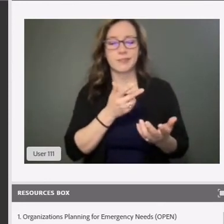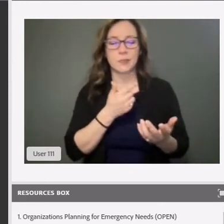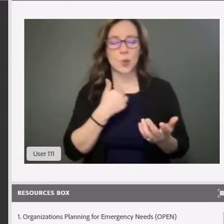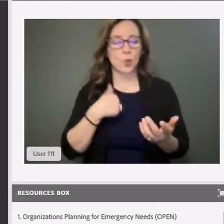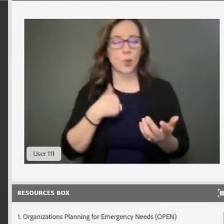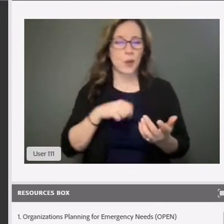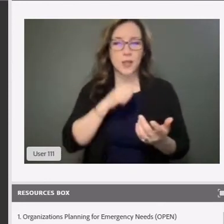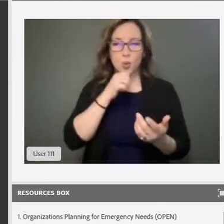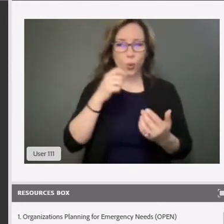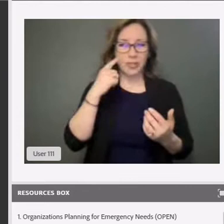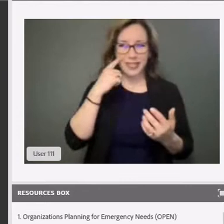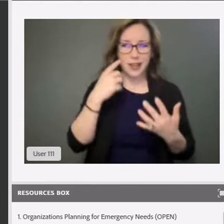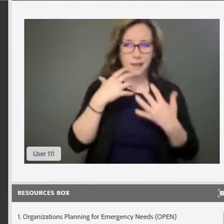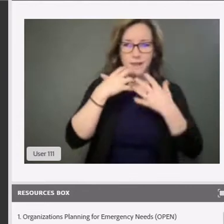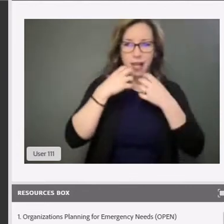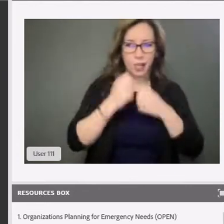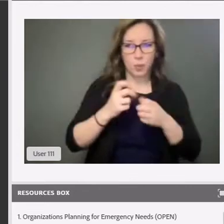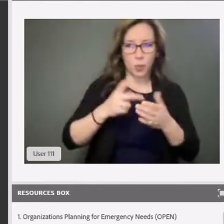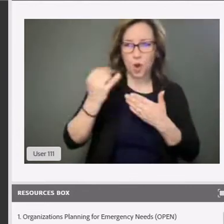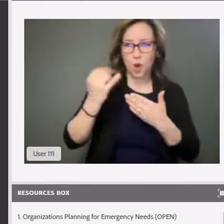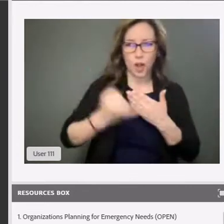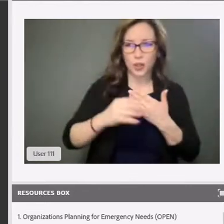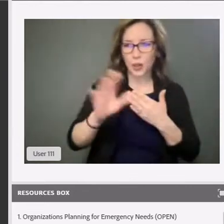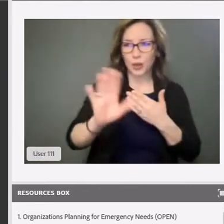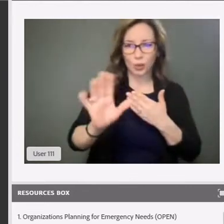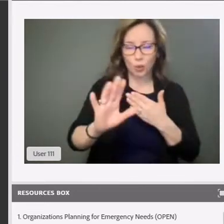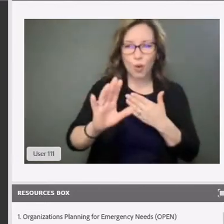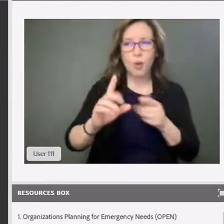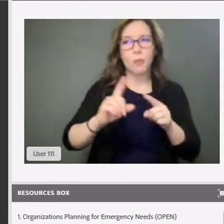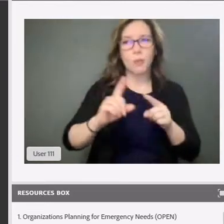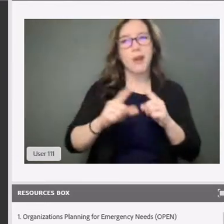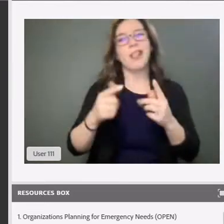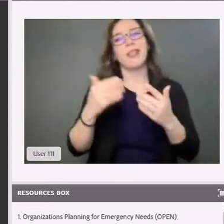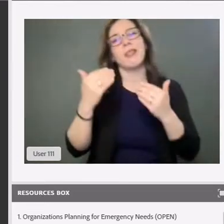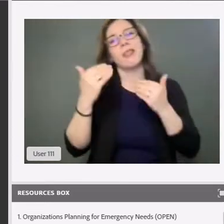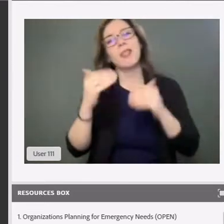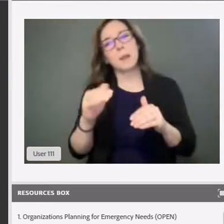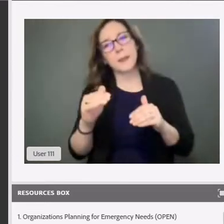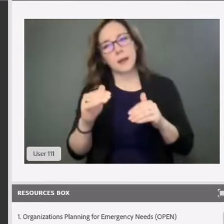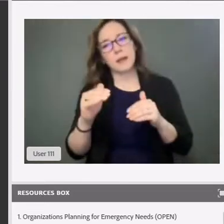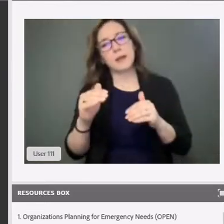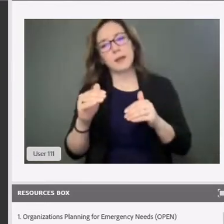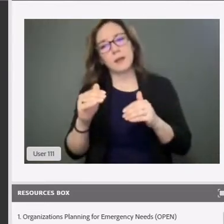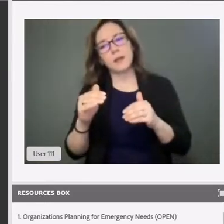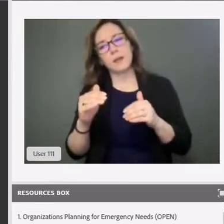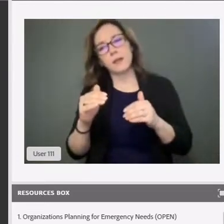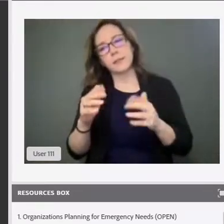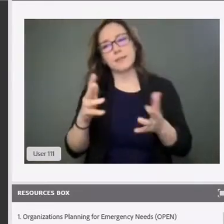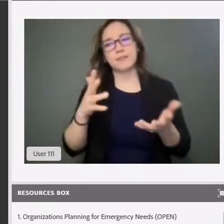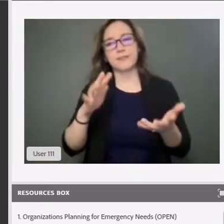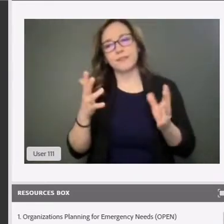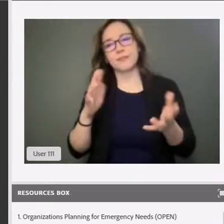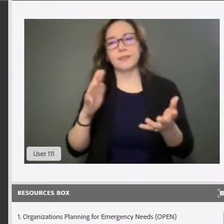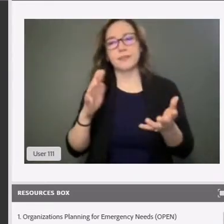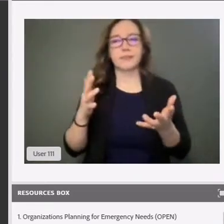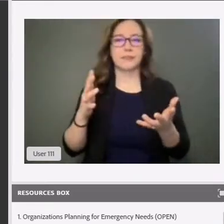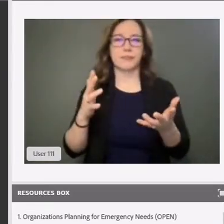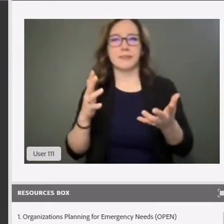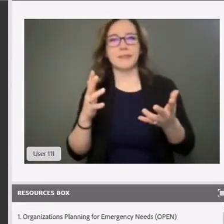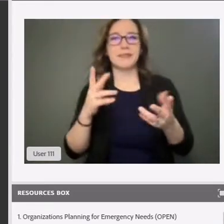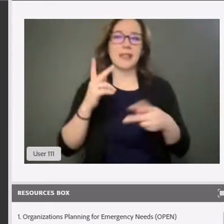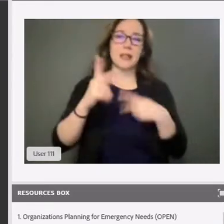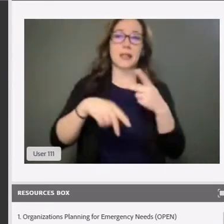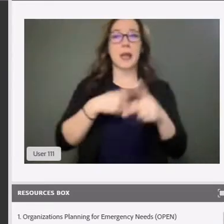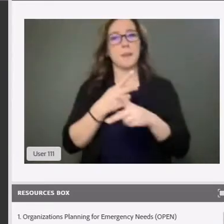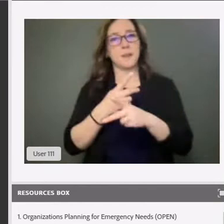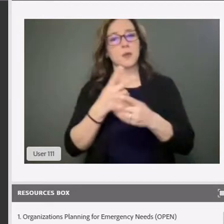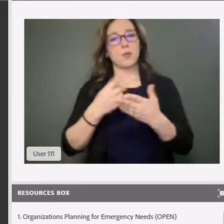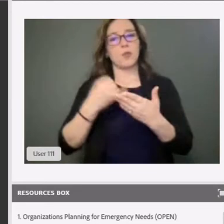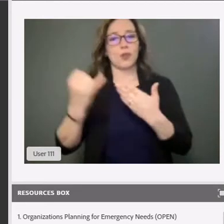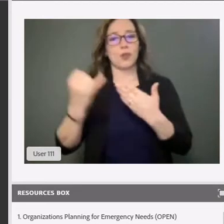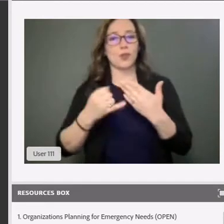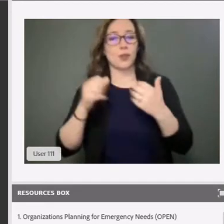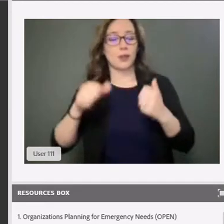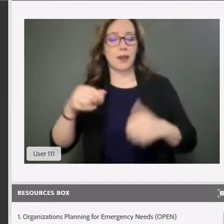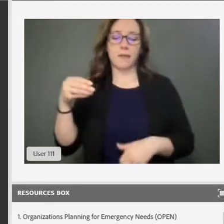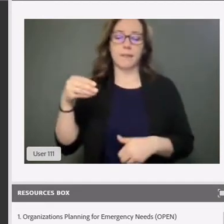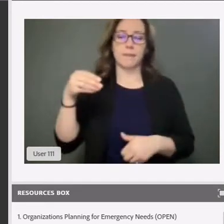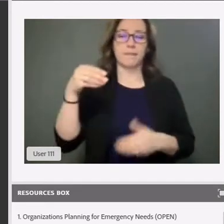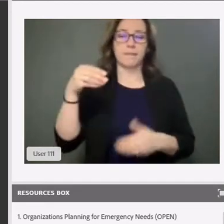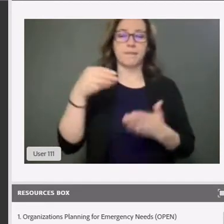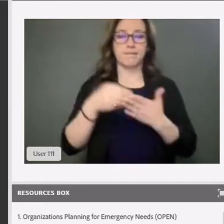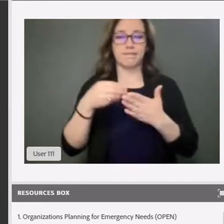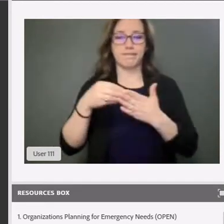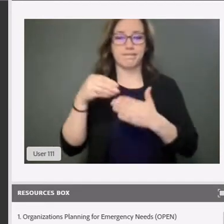a valuable project, but we are pretty limited and somewhat in the types of projects we can fund, noting